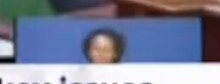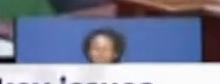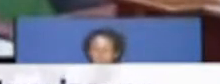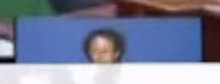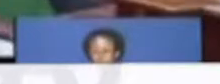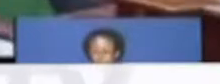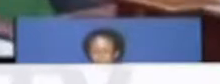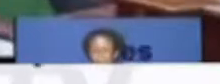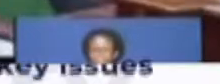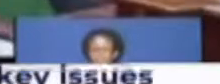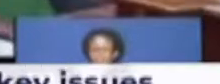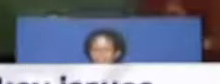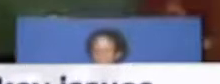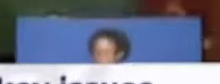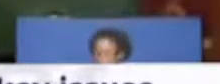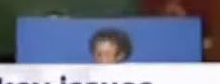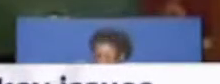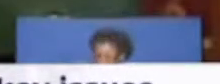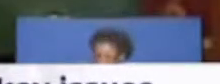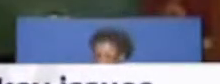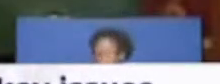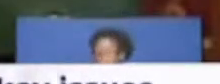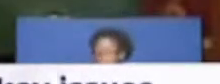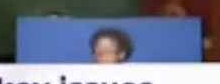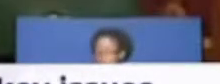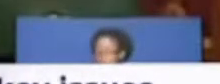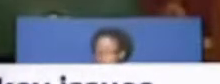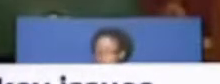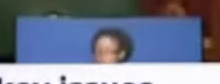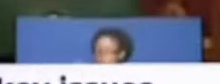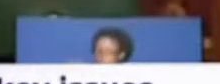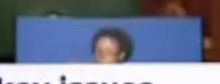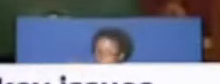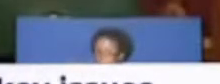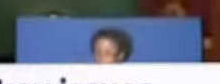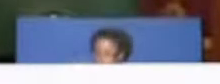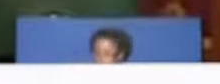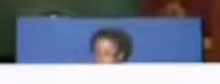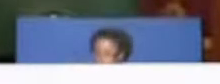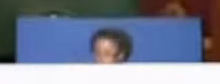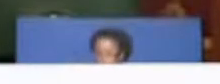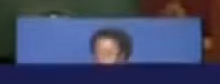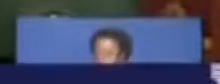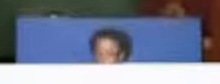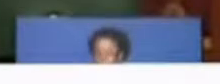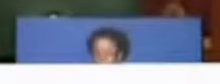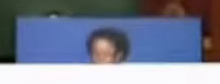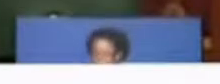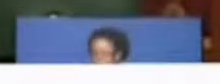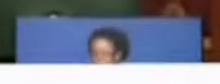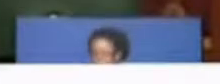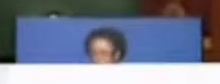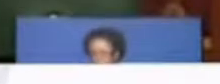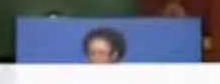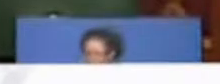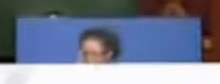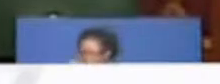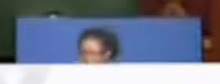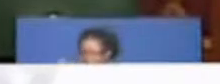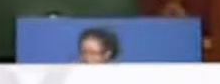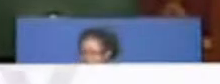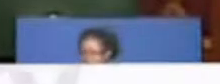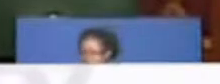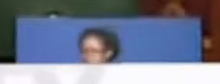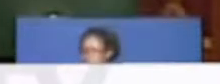for now, remains unknown. It is therefore better to err on the side of caution. By receiving our